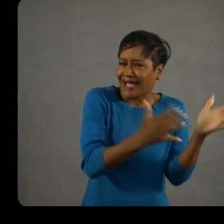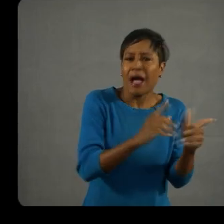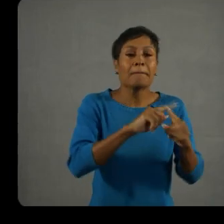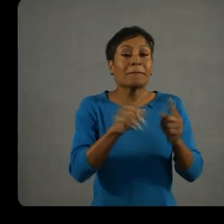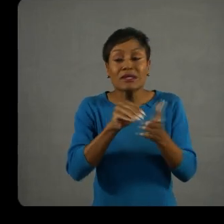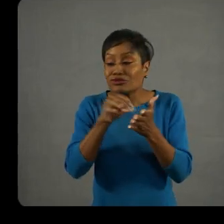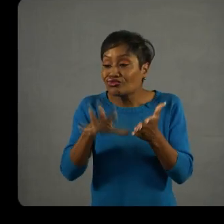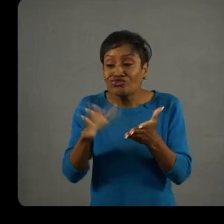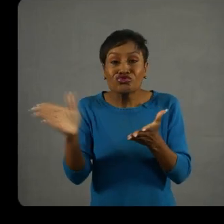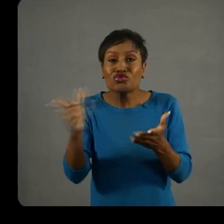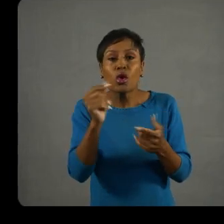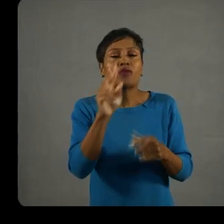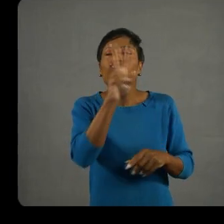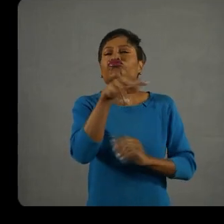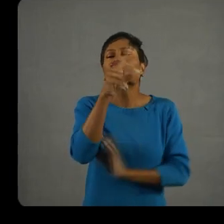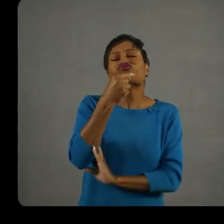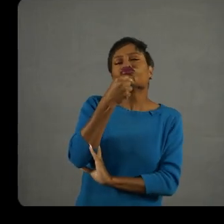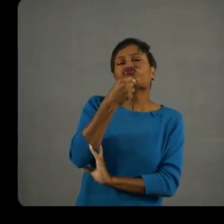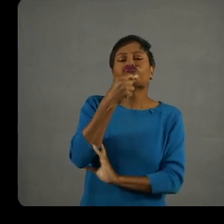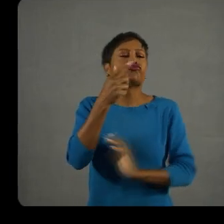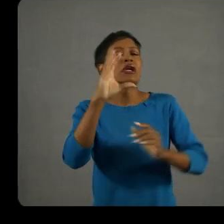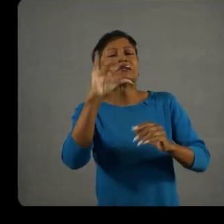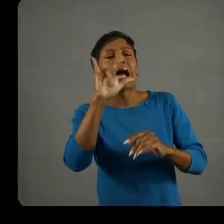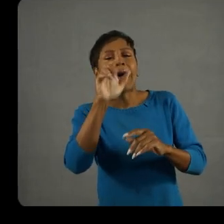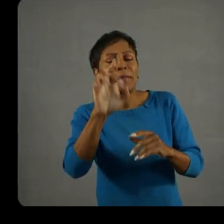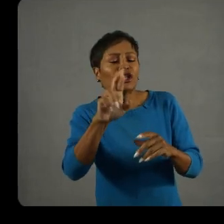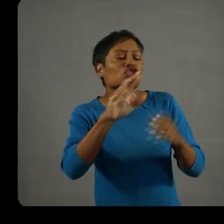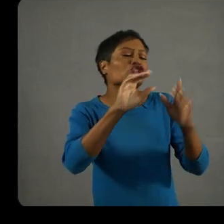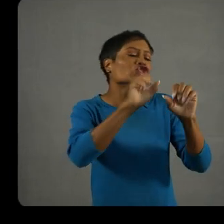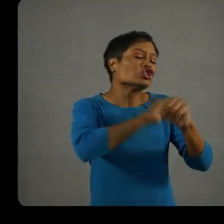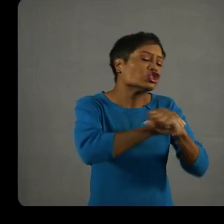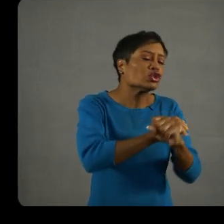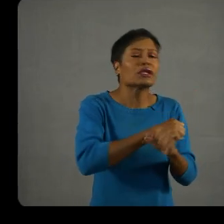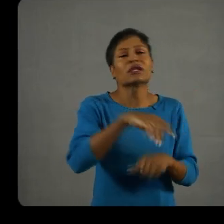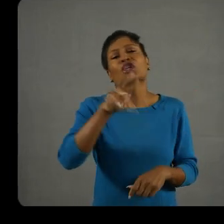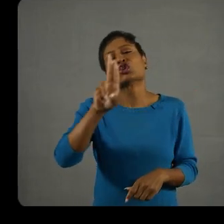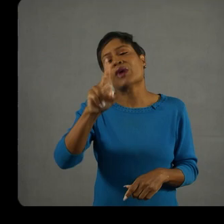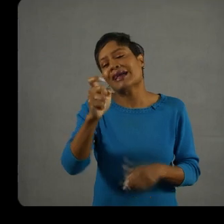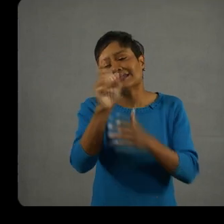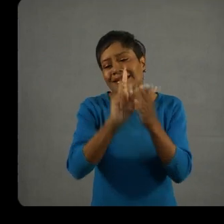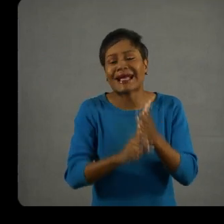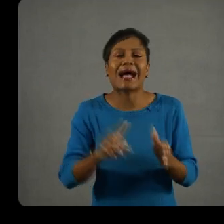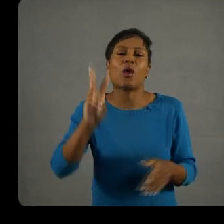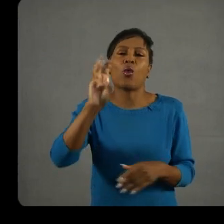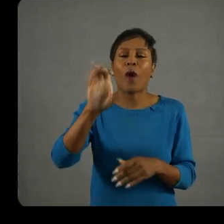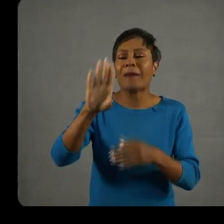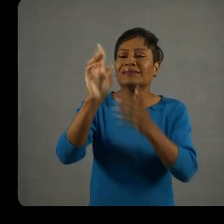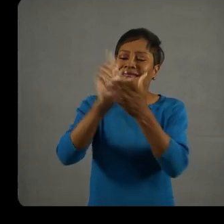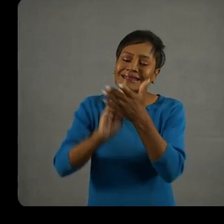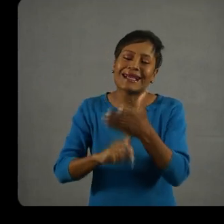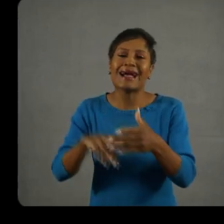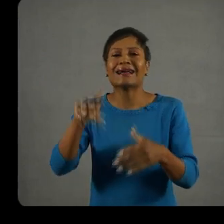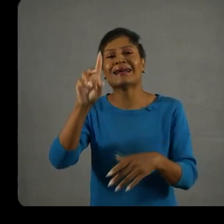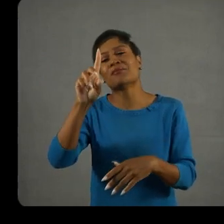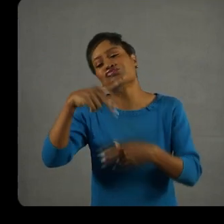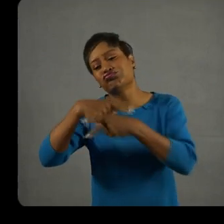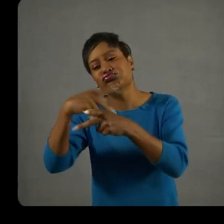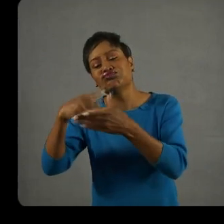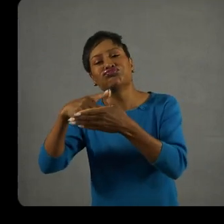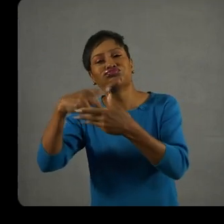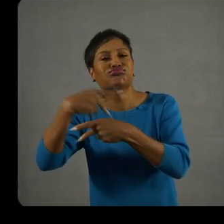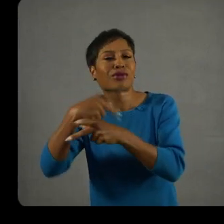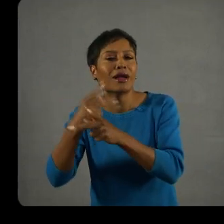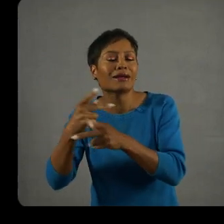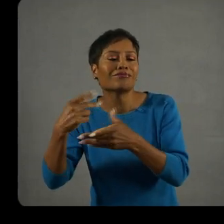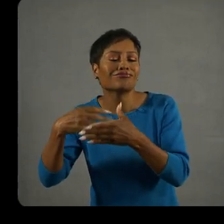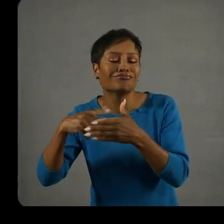students in our programs get to choose from cybersecurity to UX design to web design to product management to data science, and ultimately we